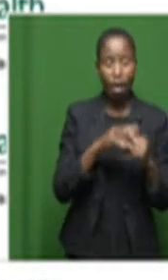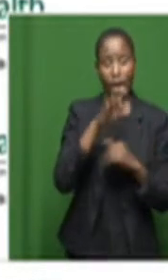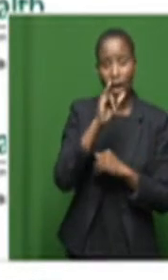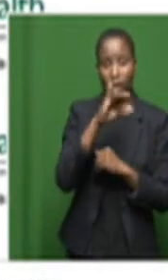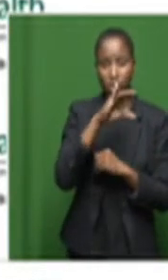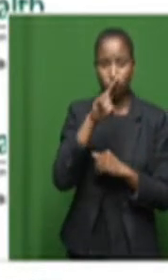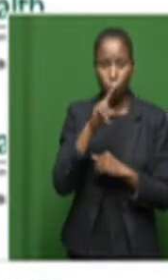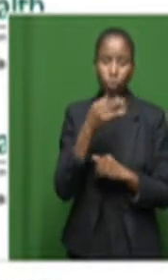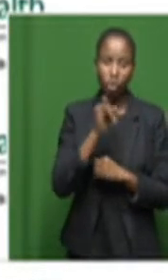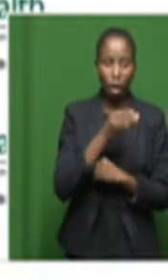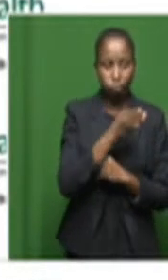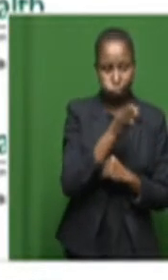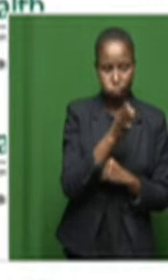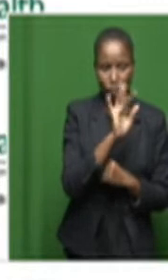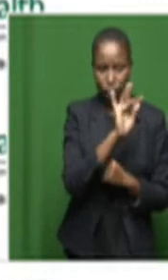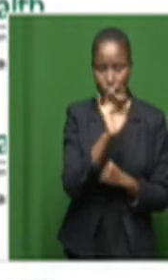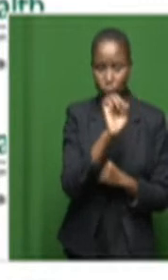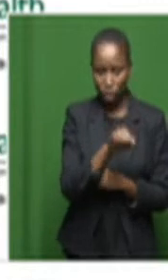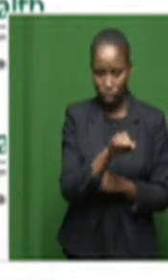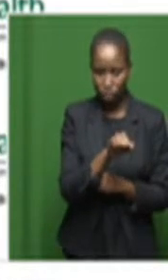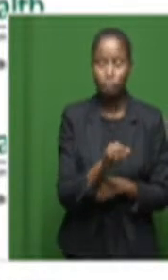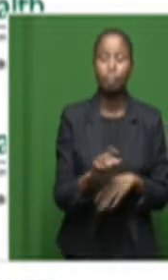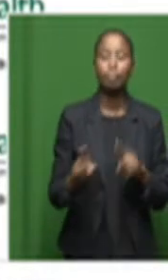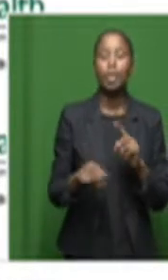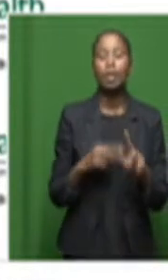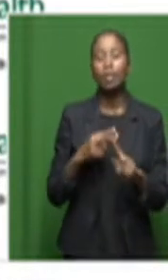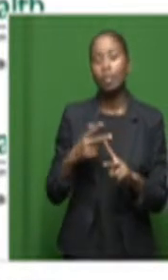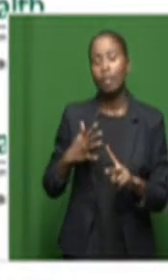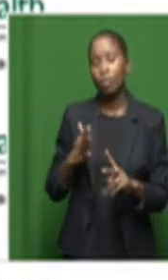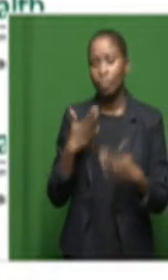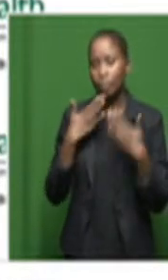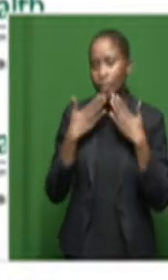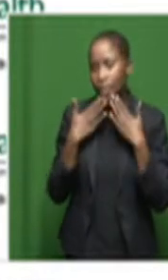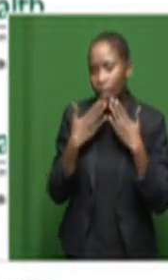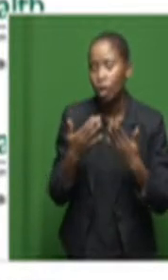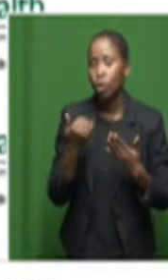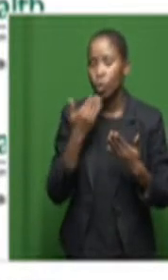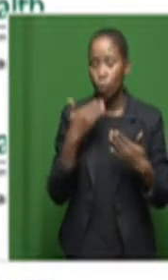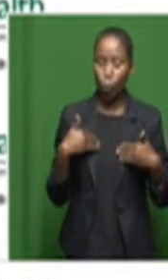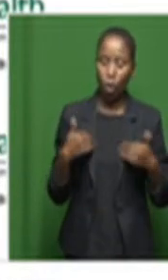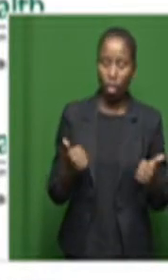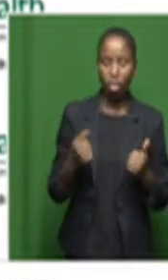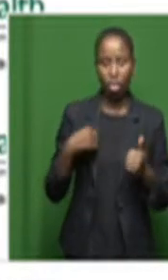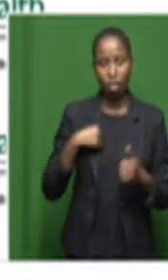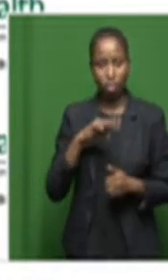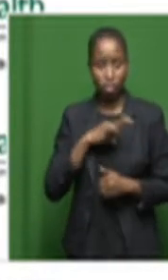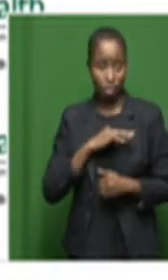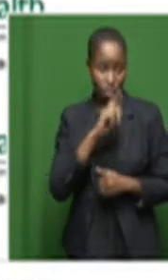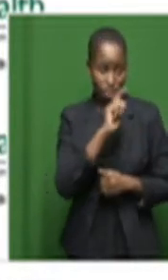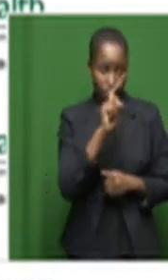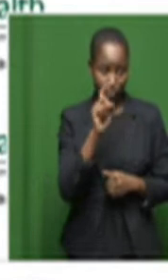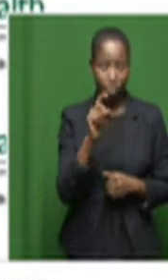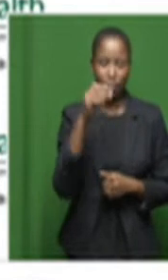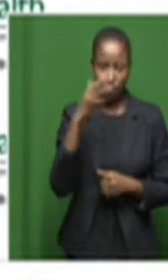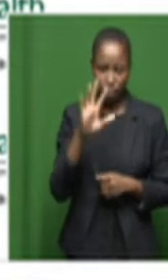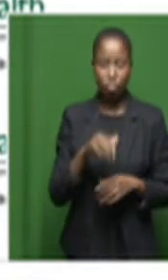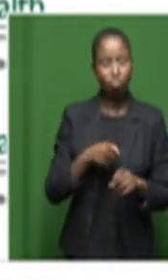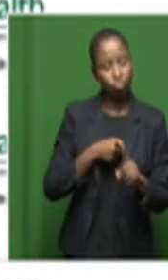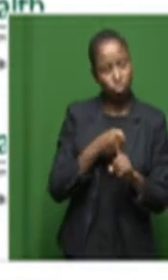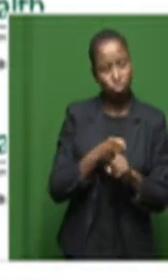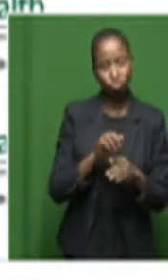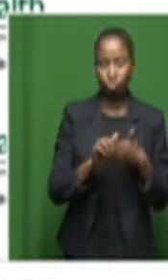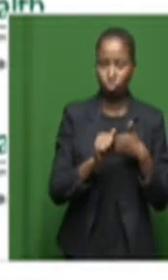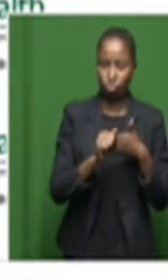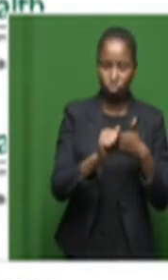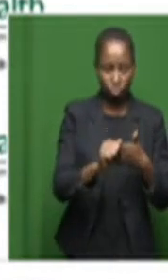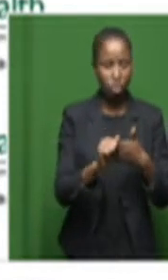And on this note, I want to again thank our gallant health workers who continue to look after